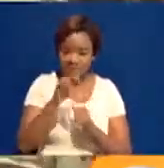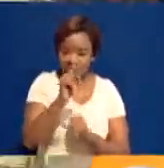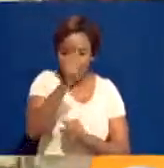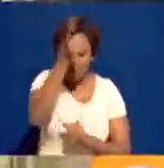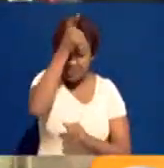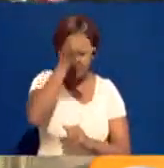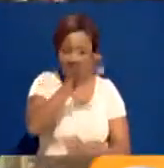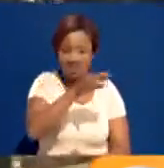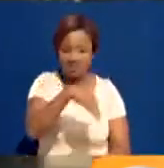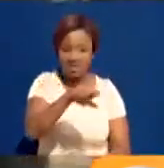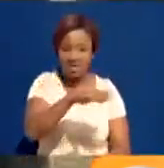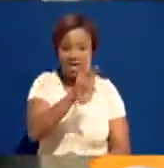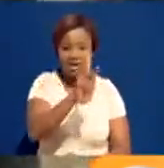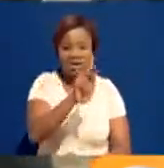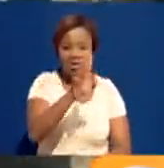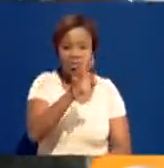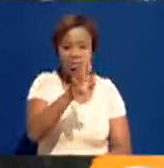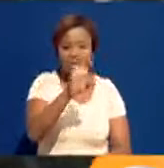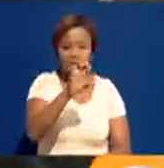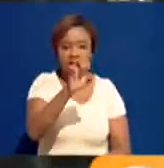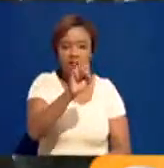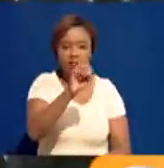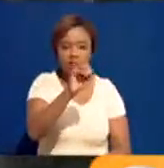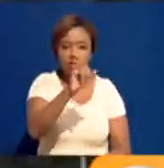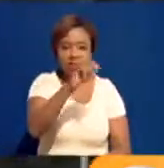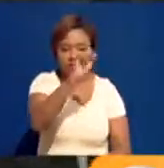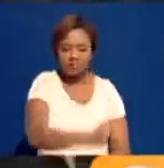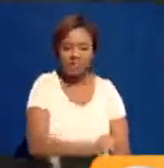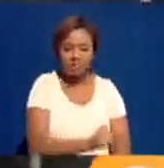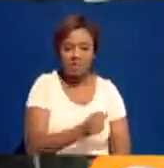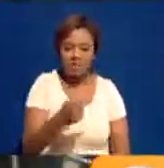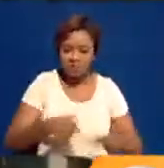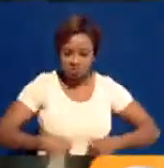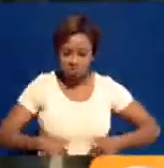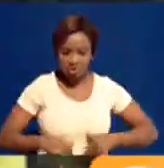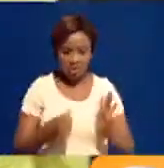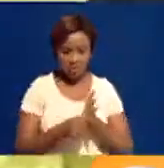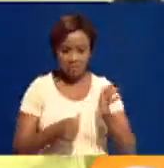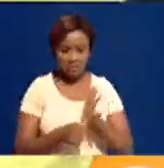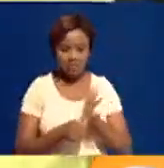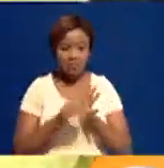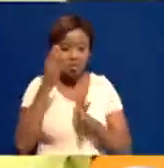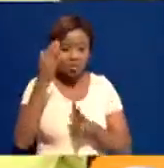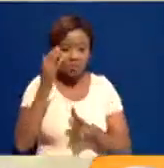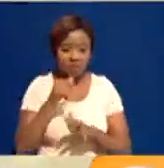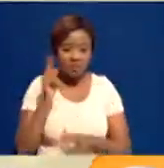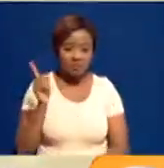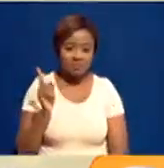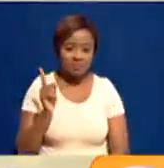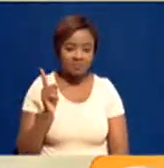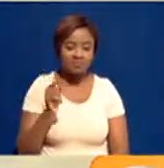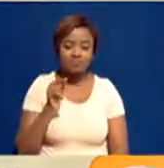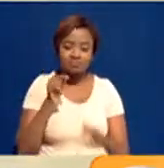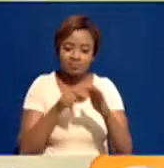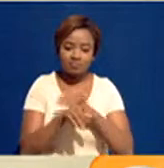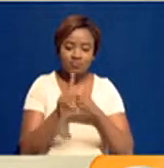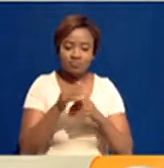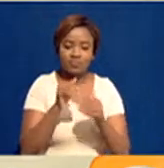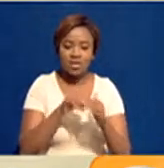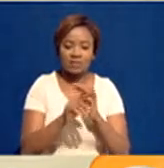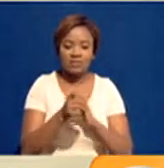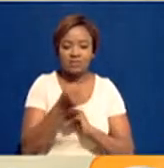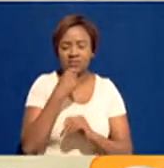in Kuresoi South, who have similar stomach-related complications, alight from the ambulance, seeking medical attention